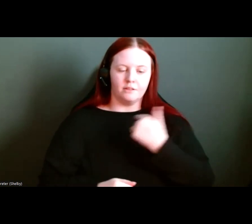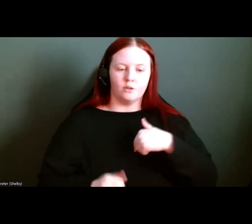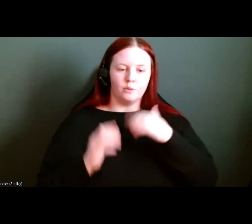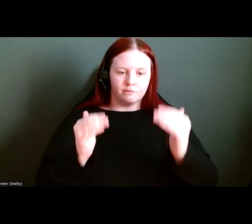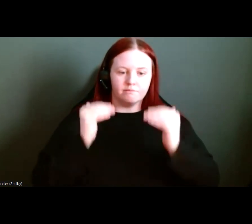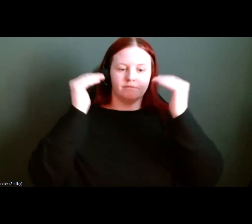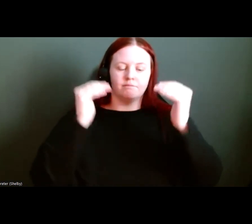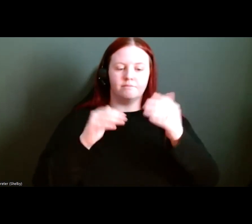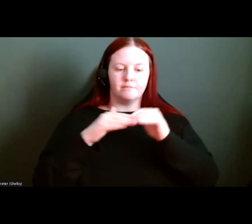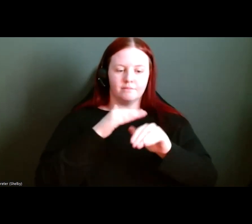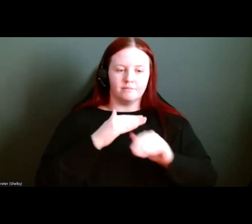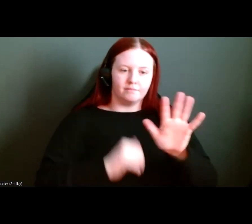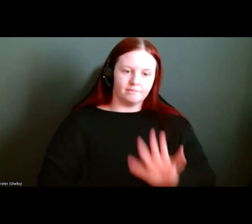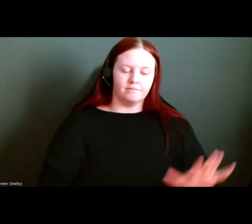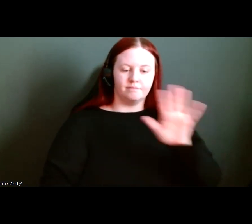across Canada.